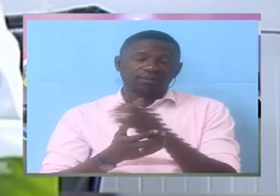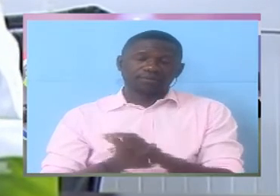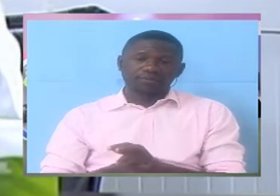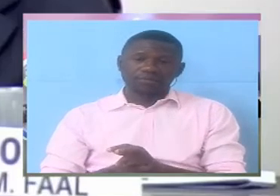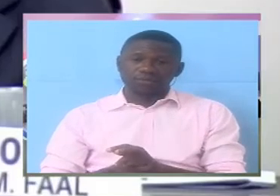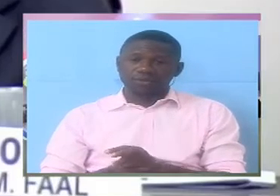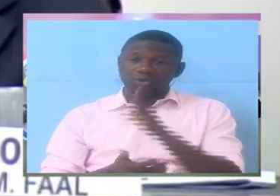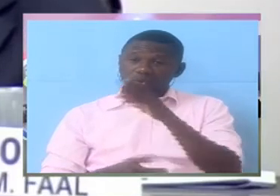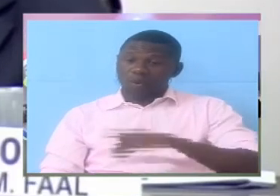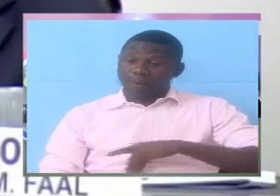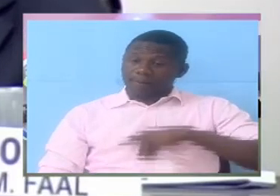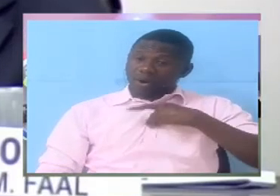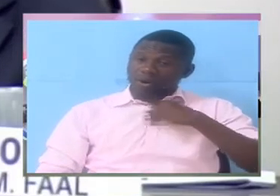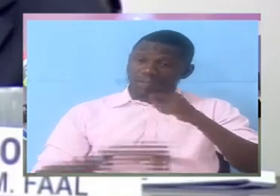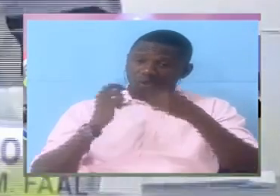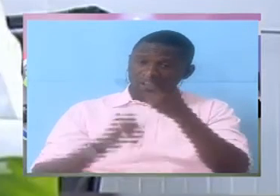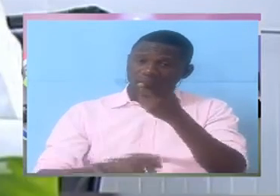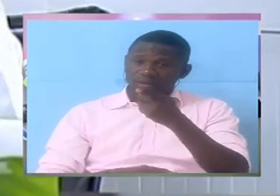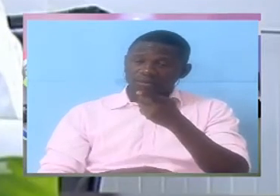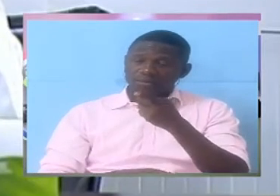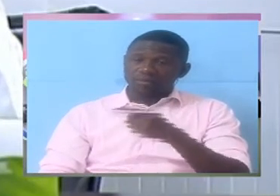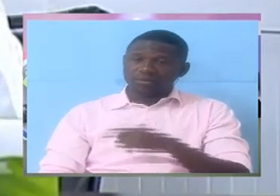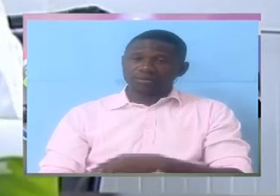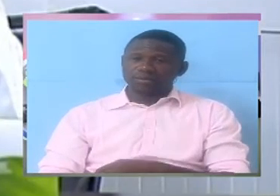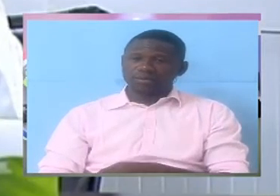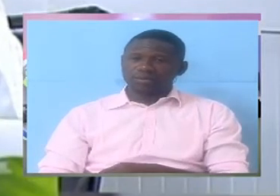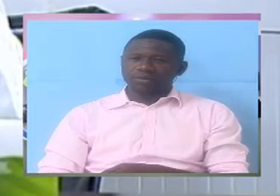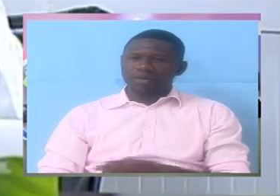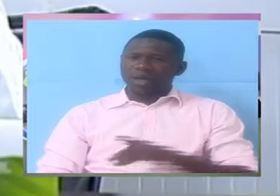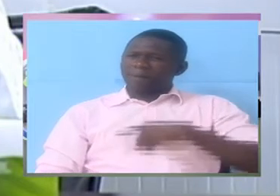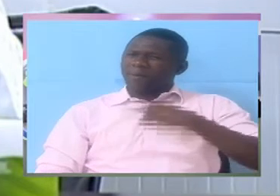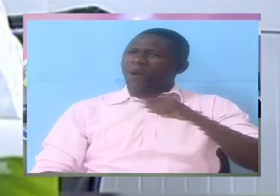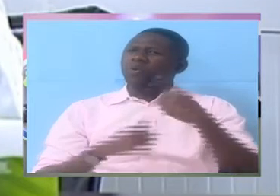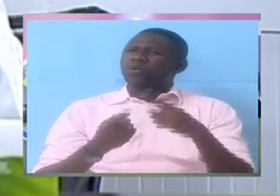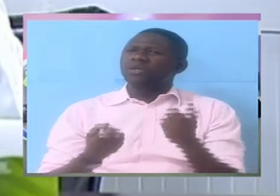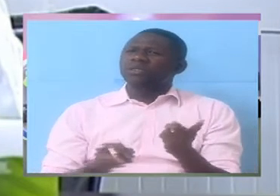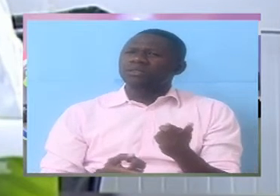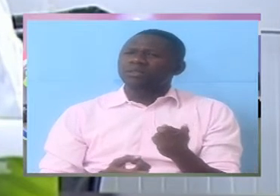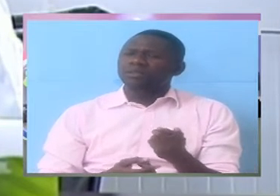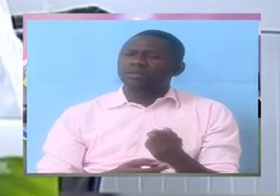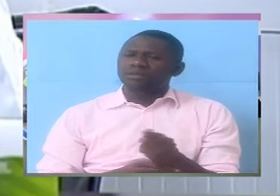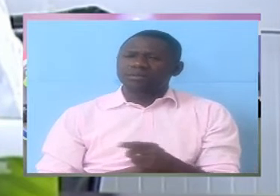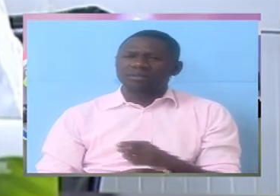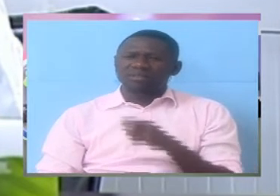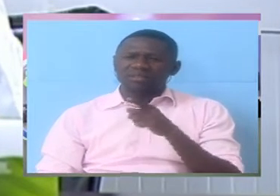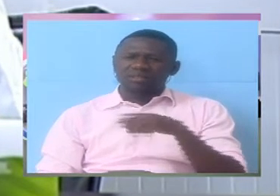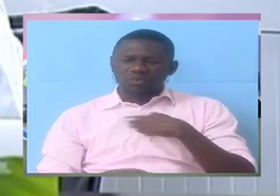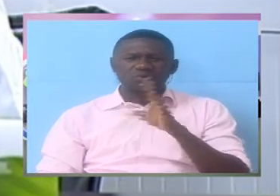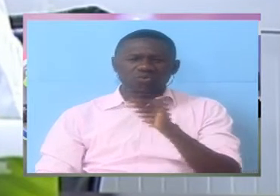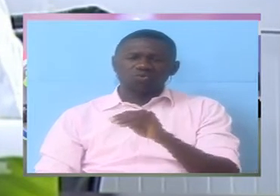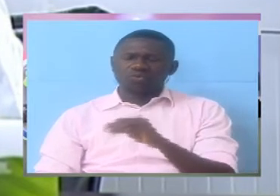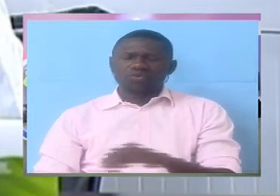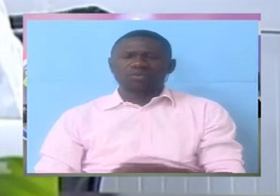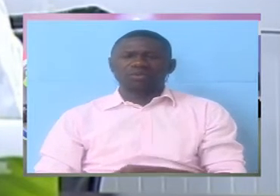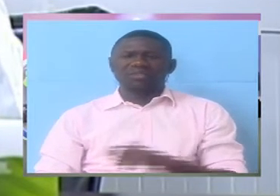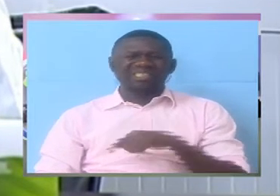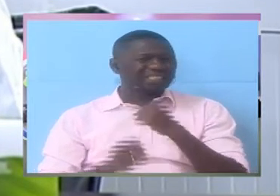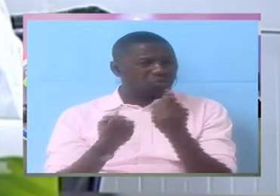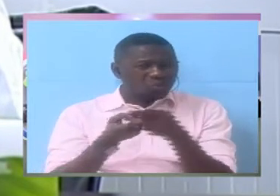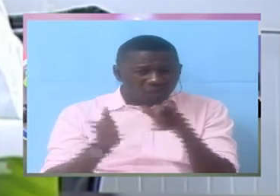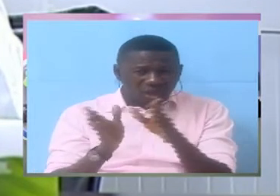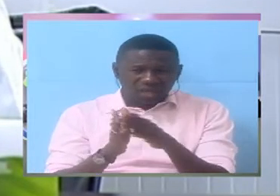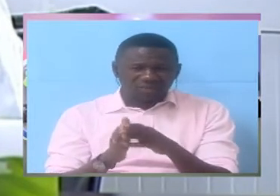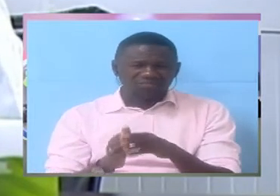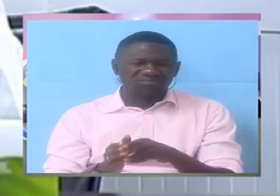Pardon? Are you proud of that? Proud of what? What you did. No, that kind of act is completely wickedness.